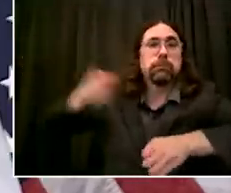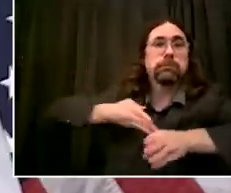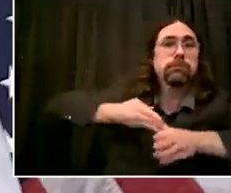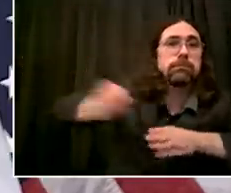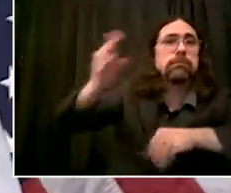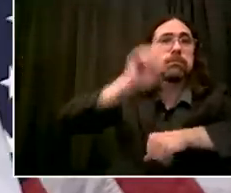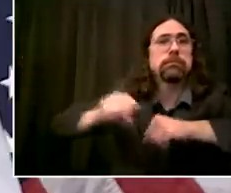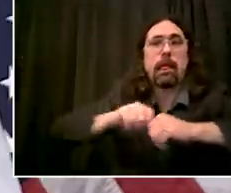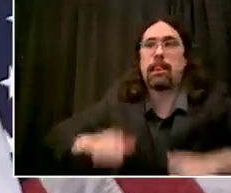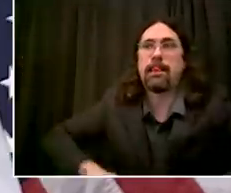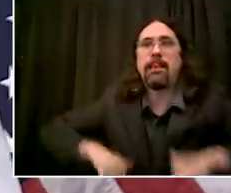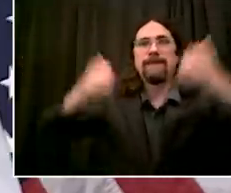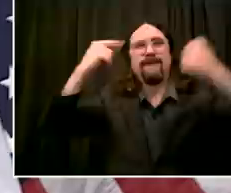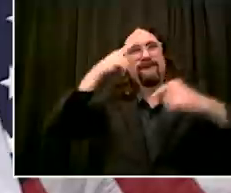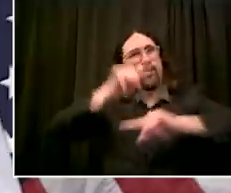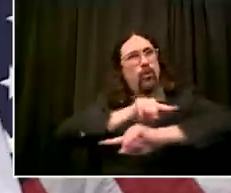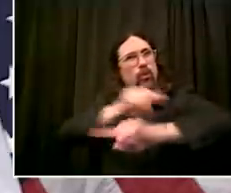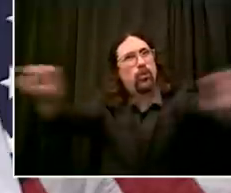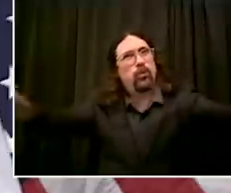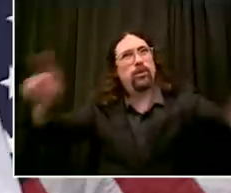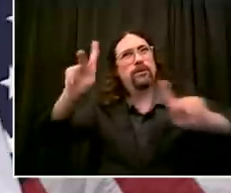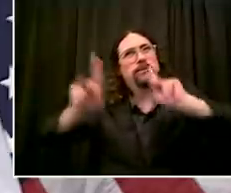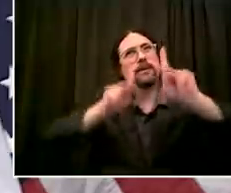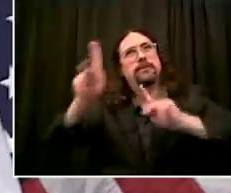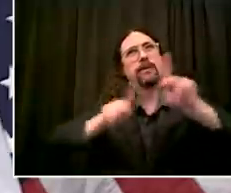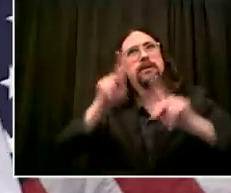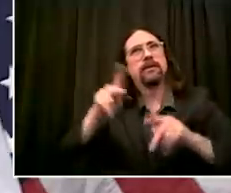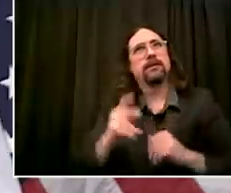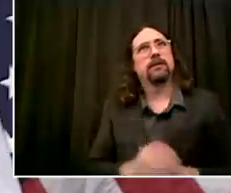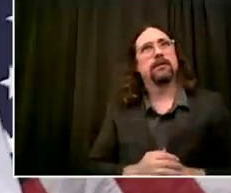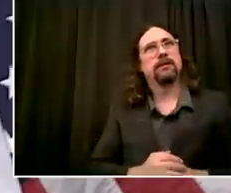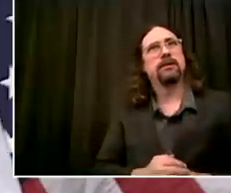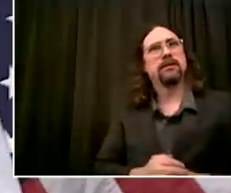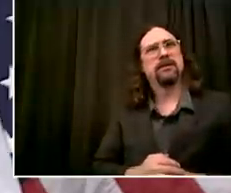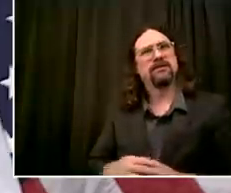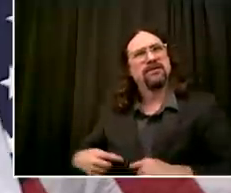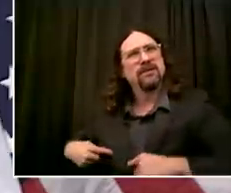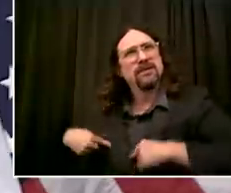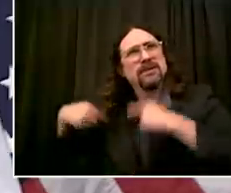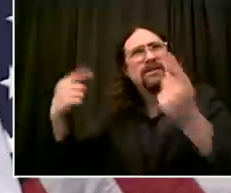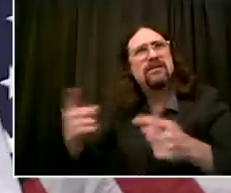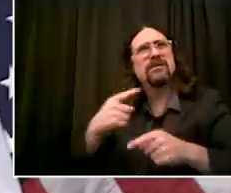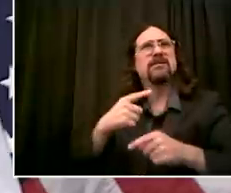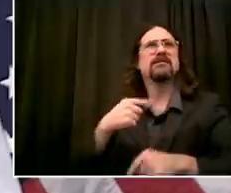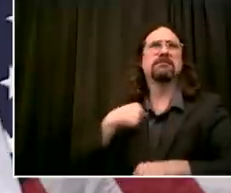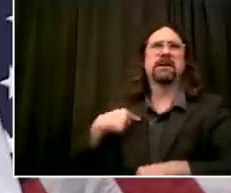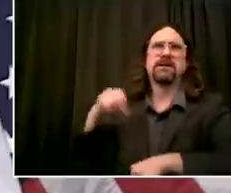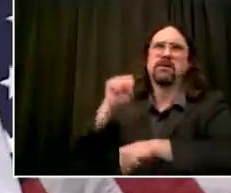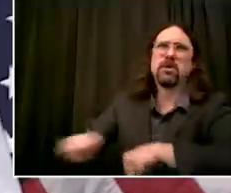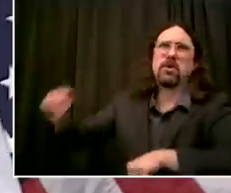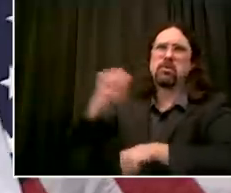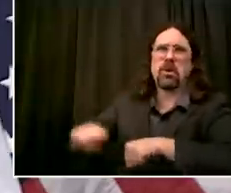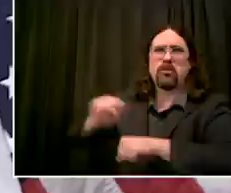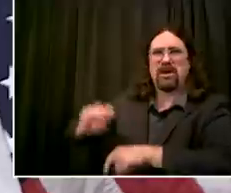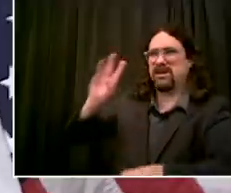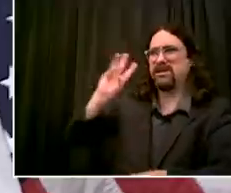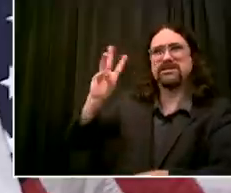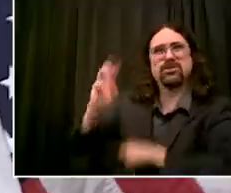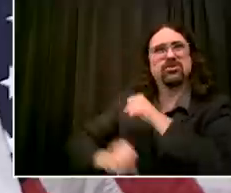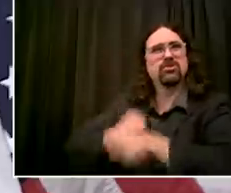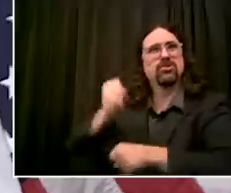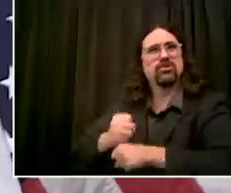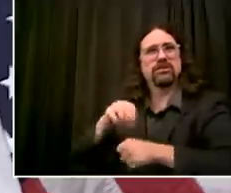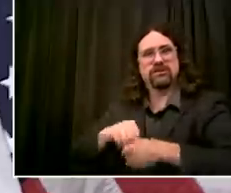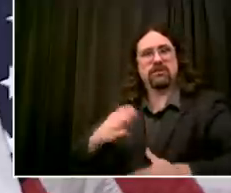in the next year and a half. I want to see the 50A repeal happen immediately in the month of June. I want to see a